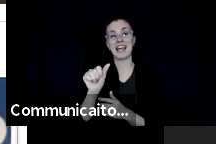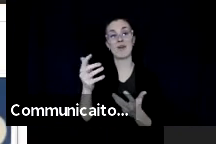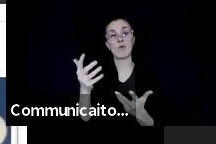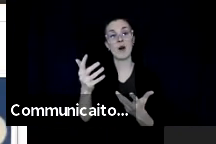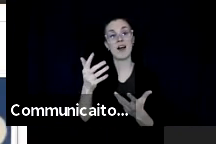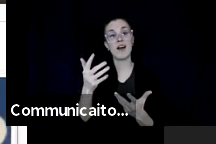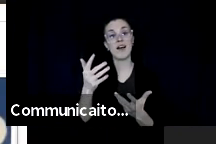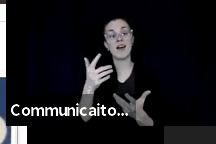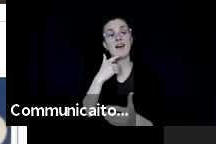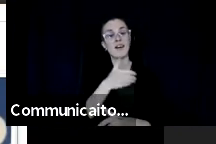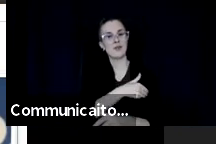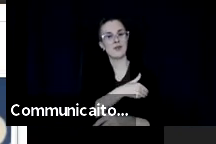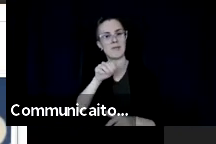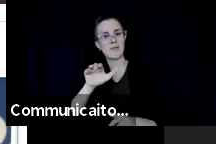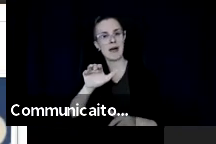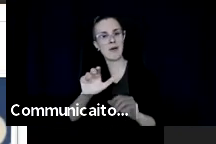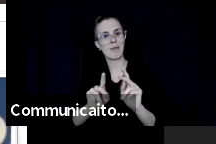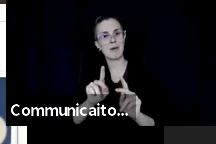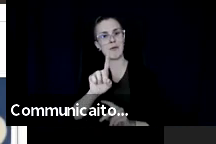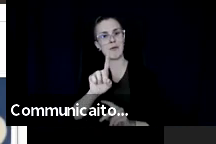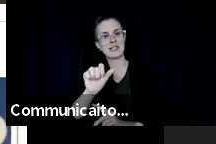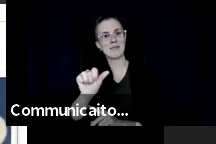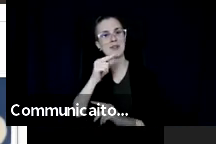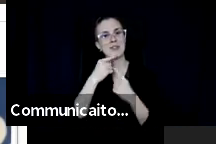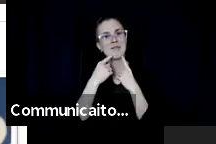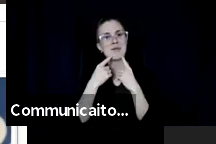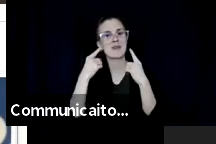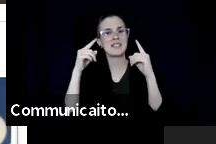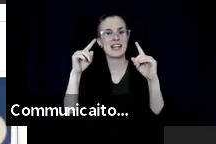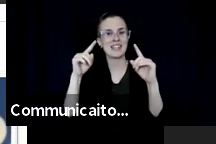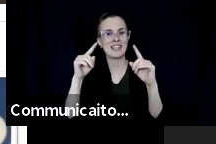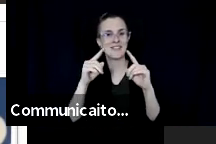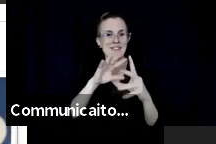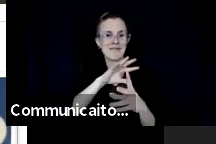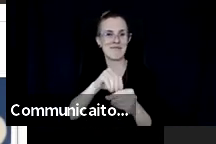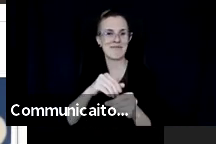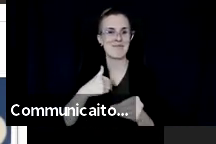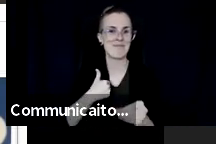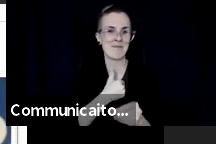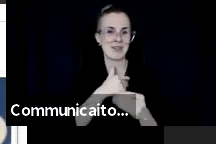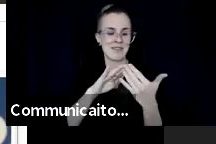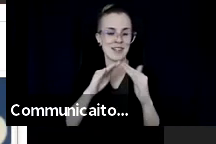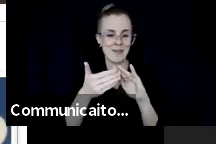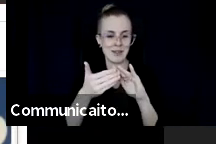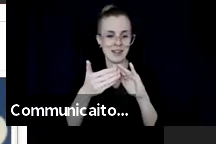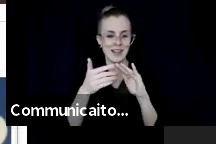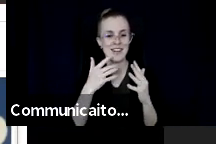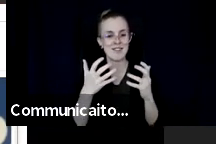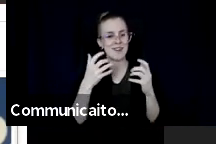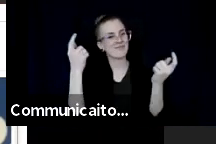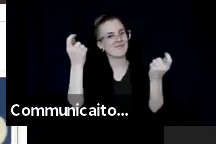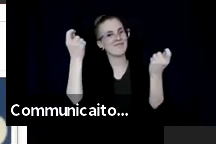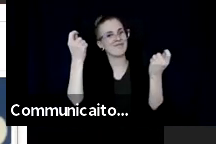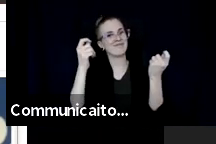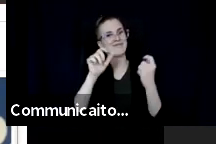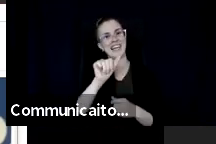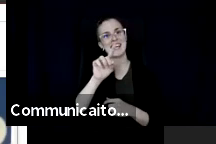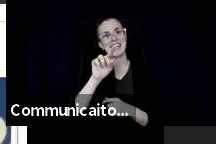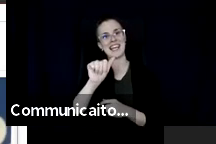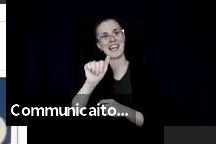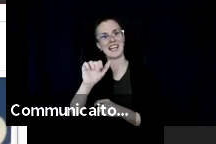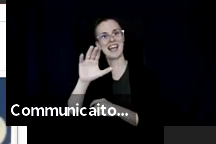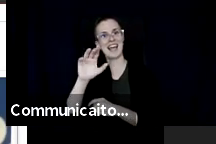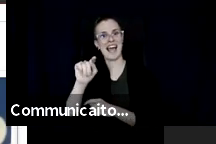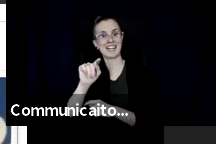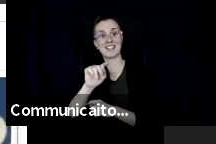productive citizens of their community. We want to wish a happy anniversary to the ADA Act, and we want to tell you the Rio Grande Valley is ready to